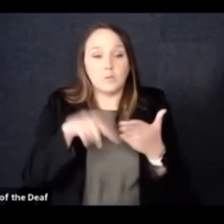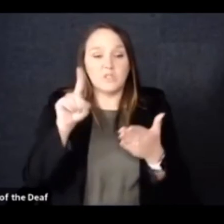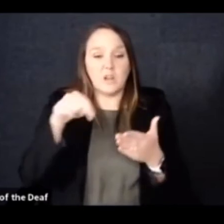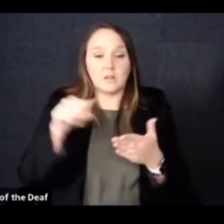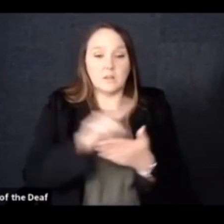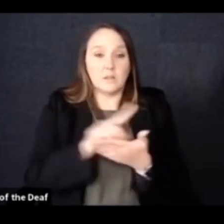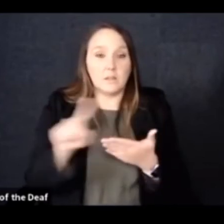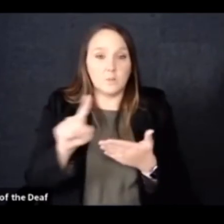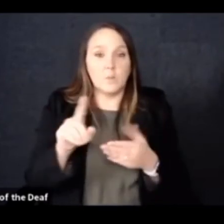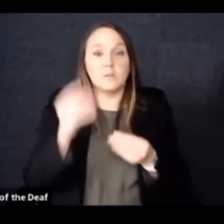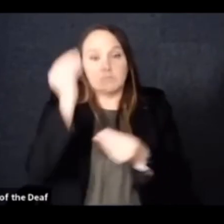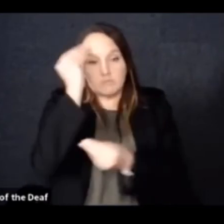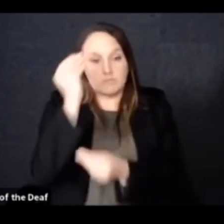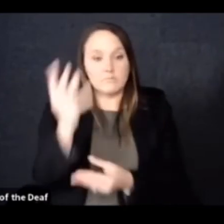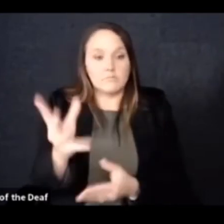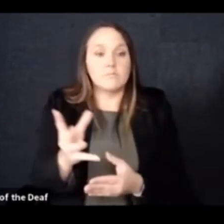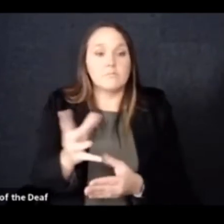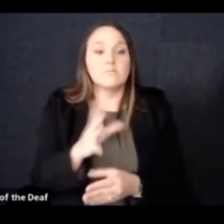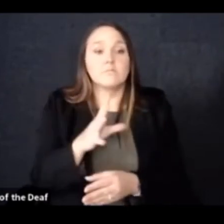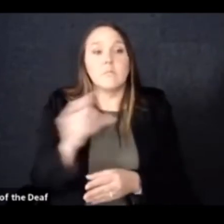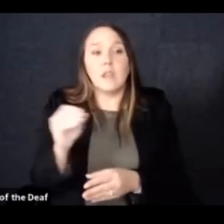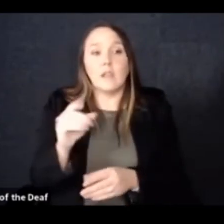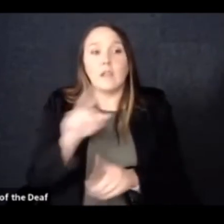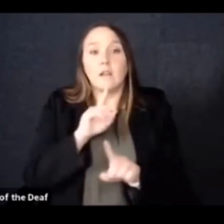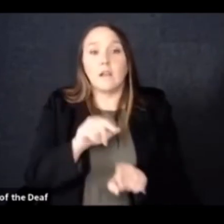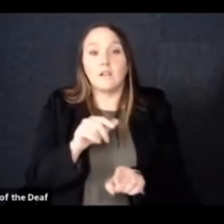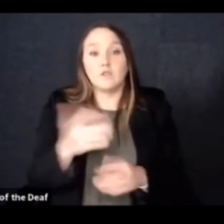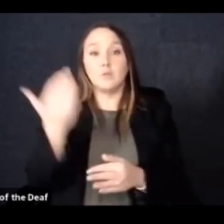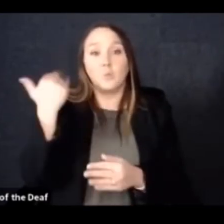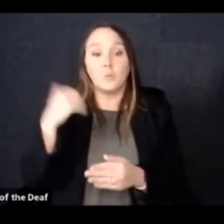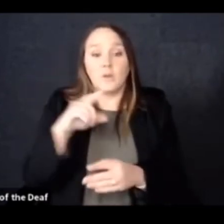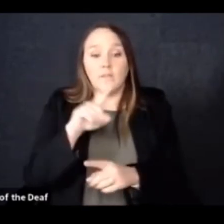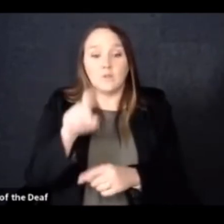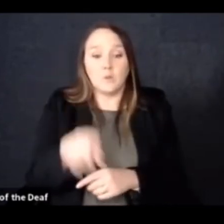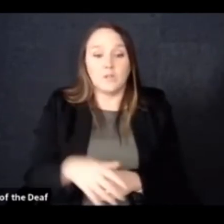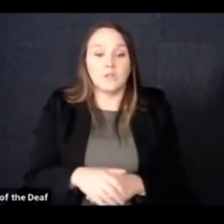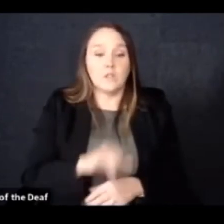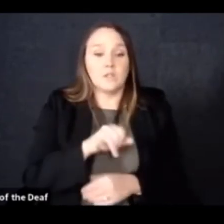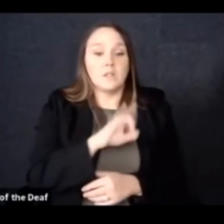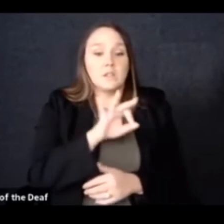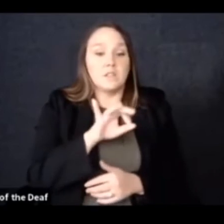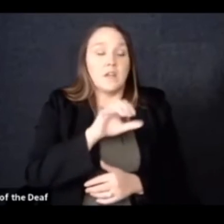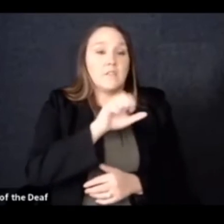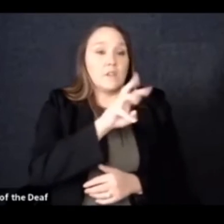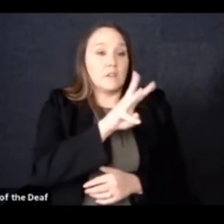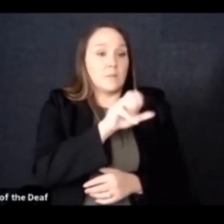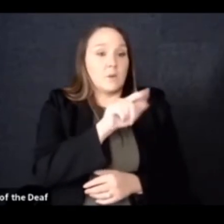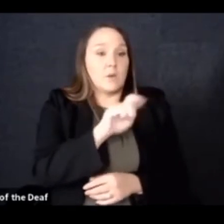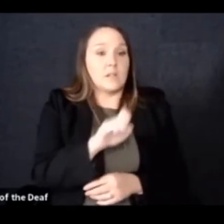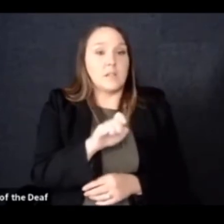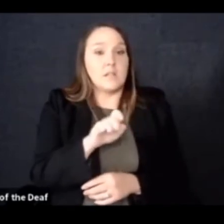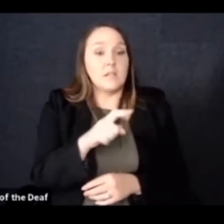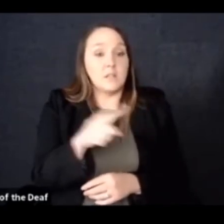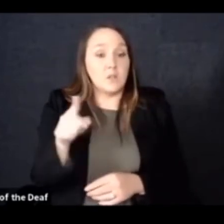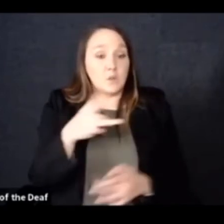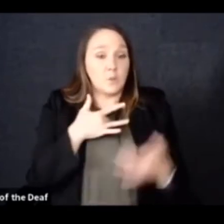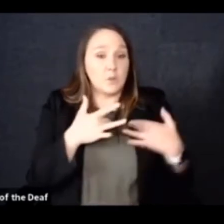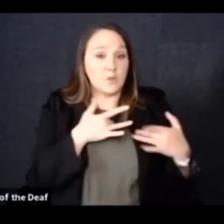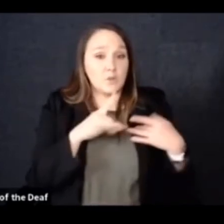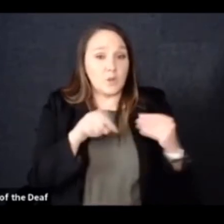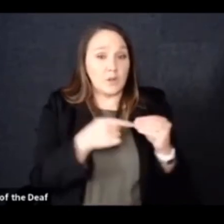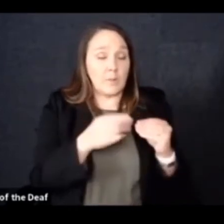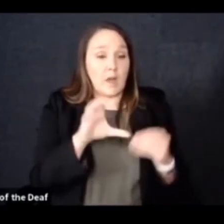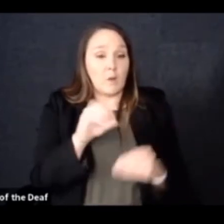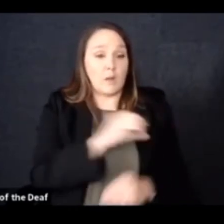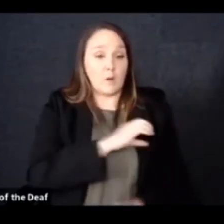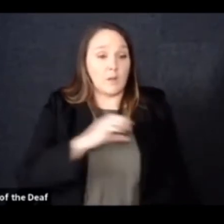week and get back to you in addition to your previous question. From Jeff with WATE, are you concerned about the county commission